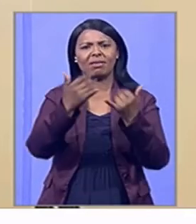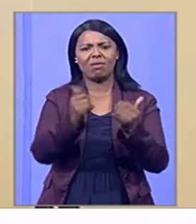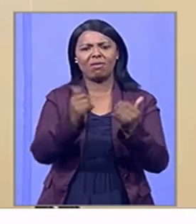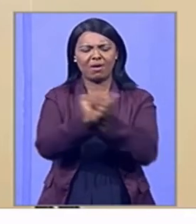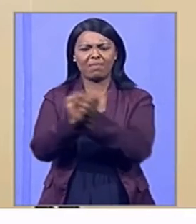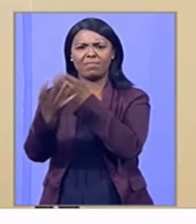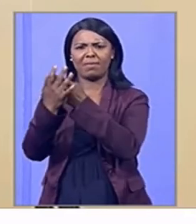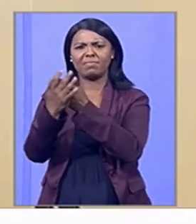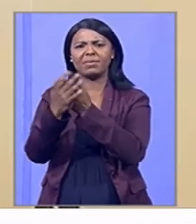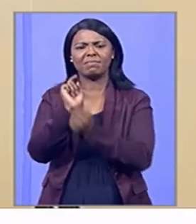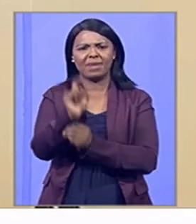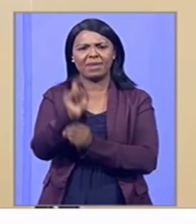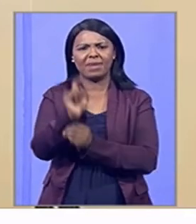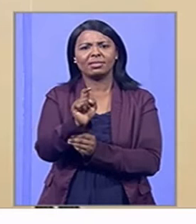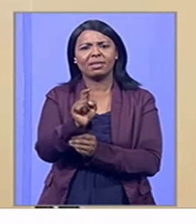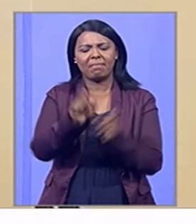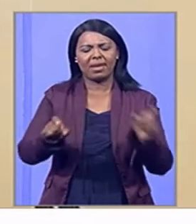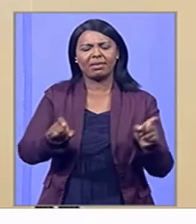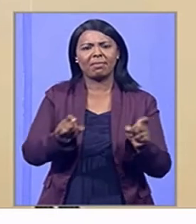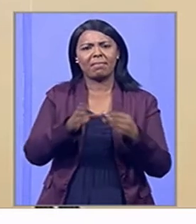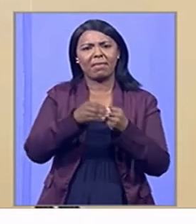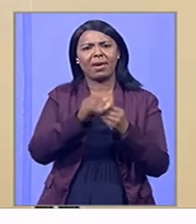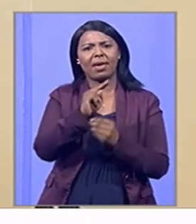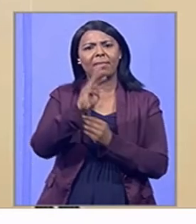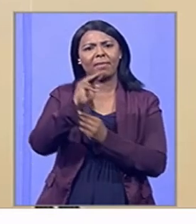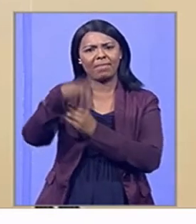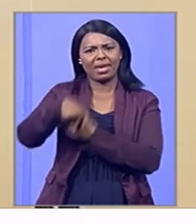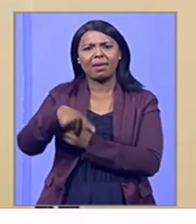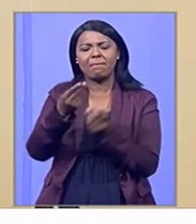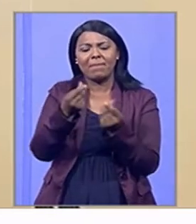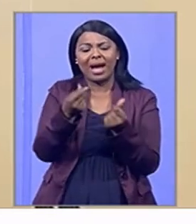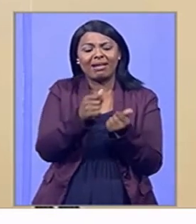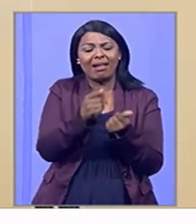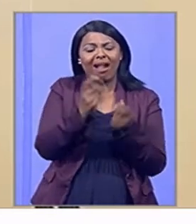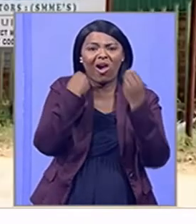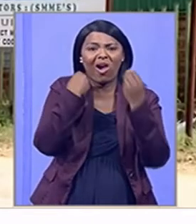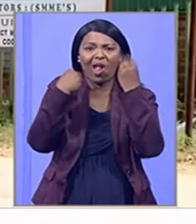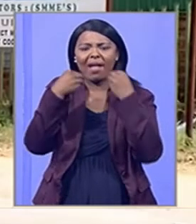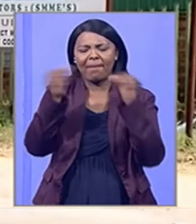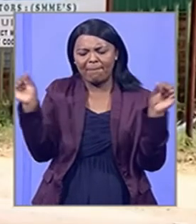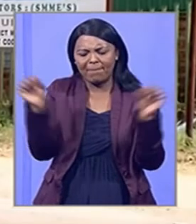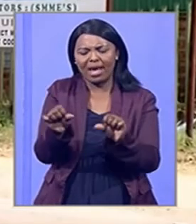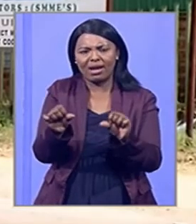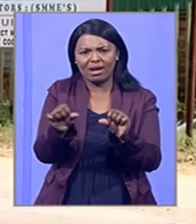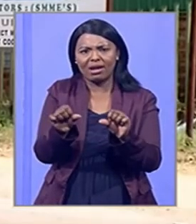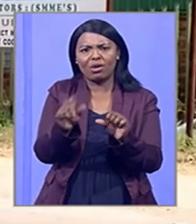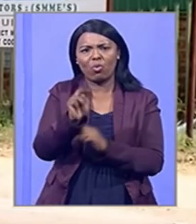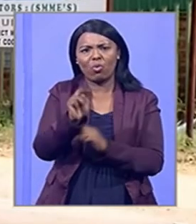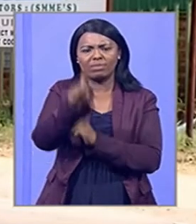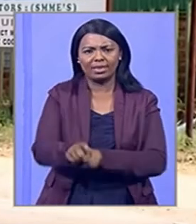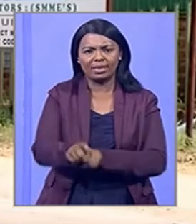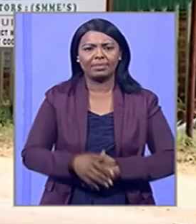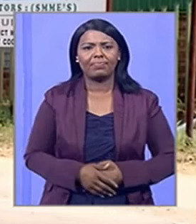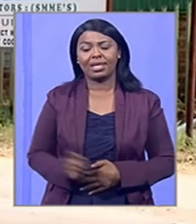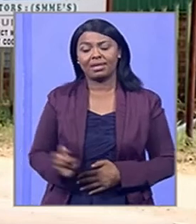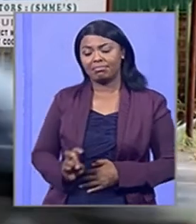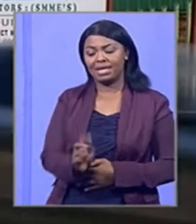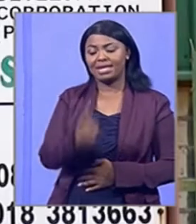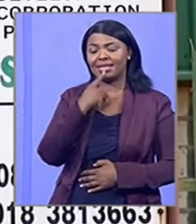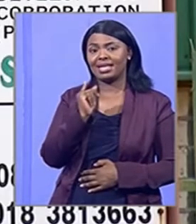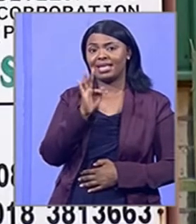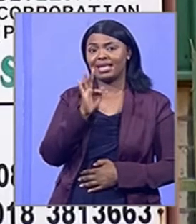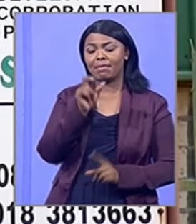to justice and return the fraudulent money siphoned out of the Northwest. Ba SIU ba re ba ba amegang fa ba ka bona